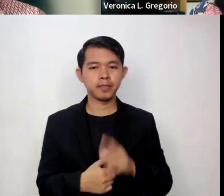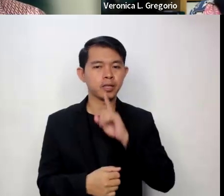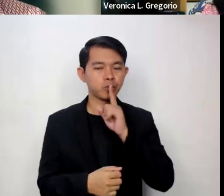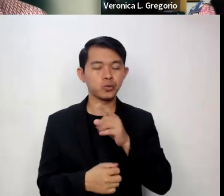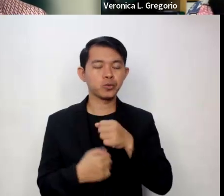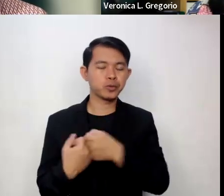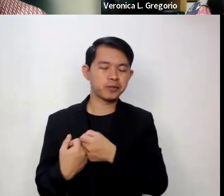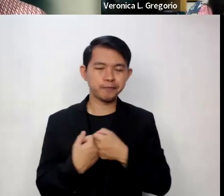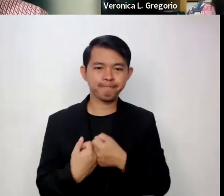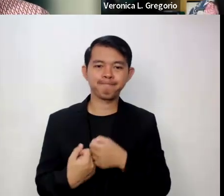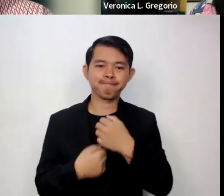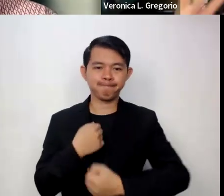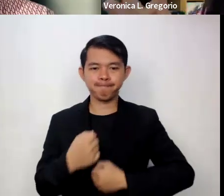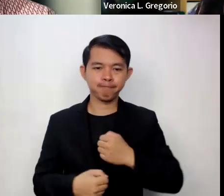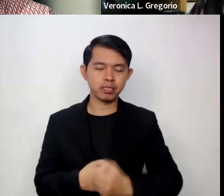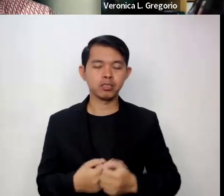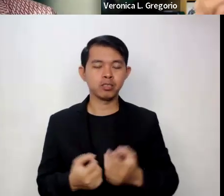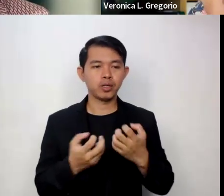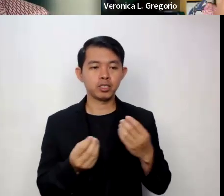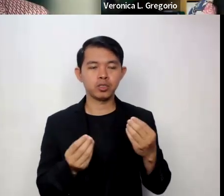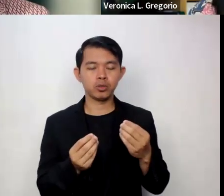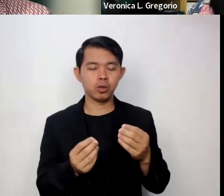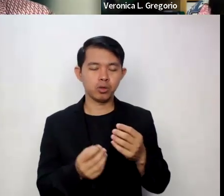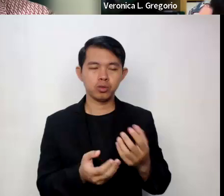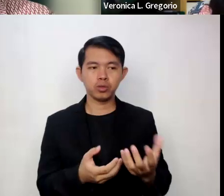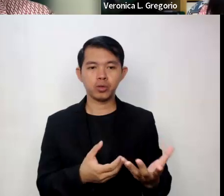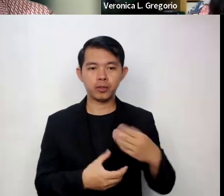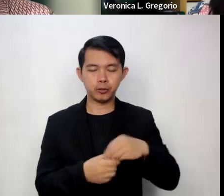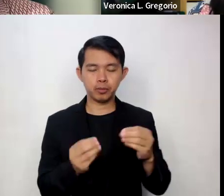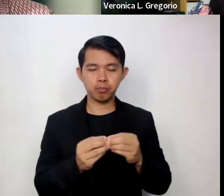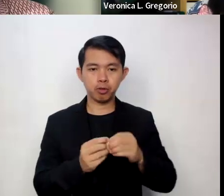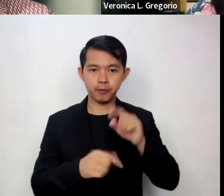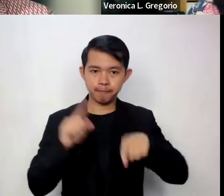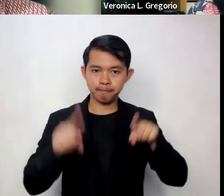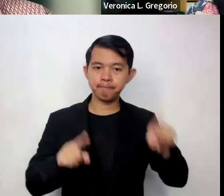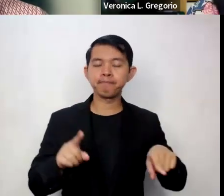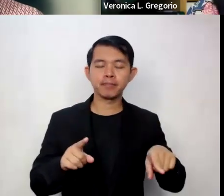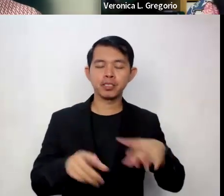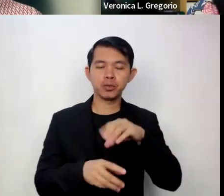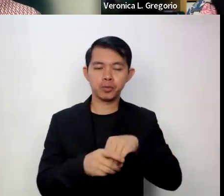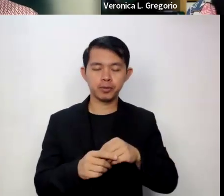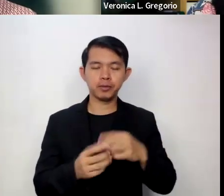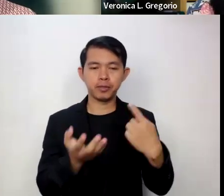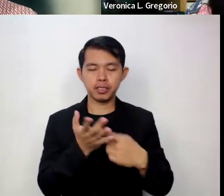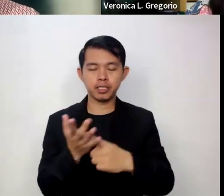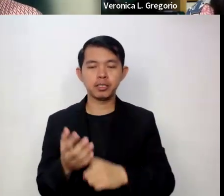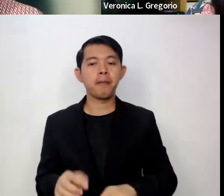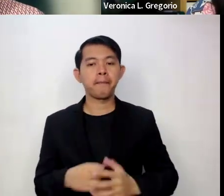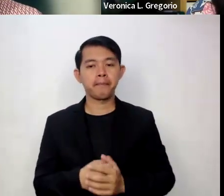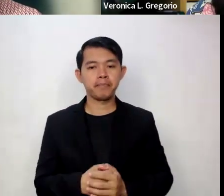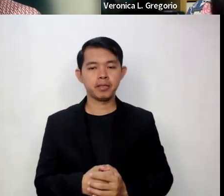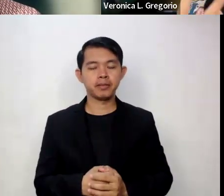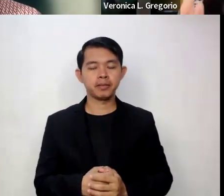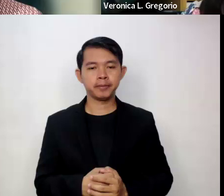right? We want to bring more diverse, localized viewpoints into the conversation. And of course, that's